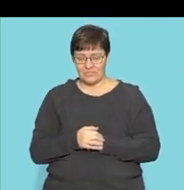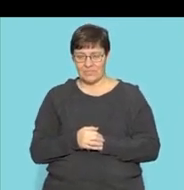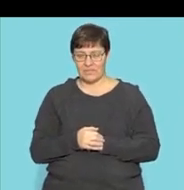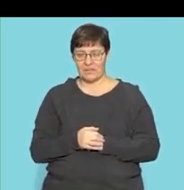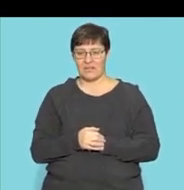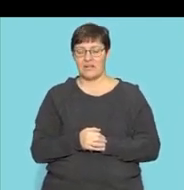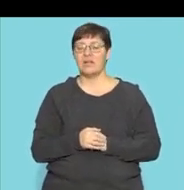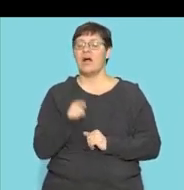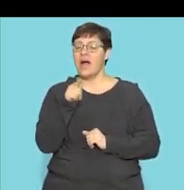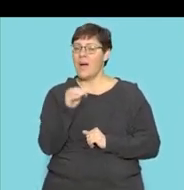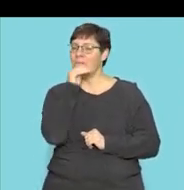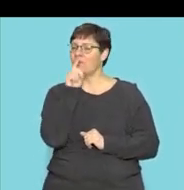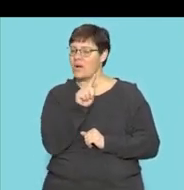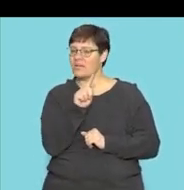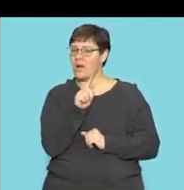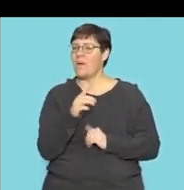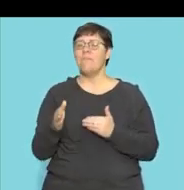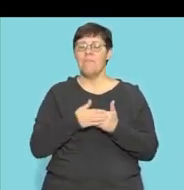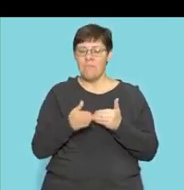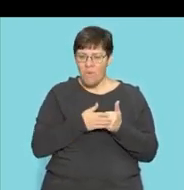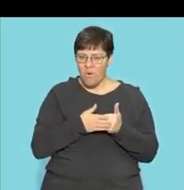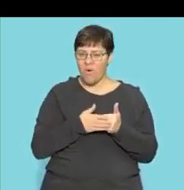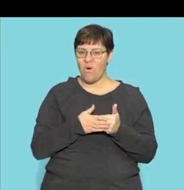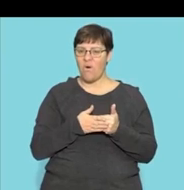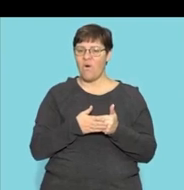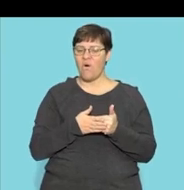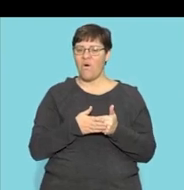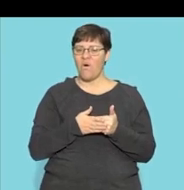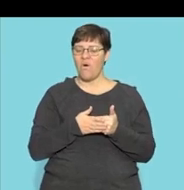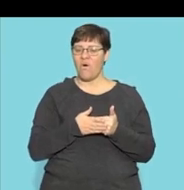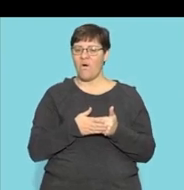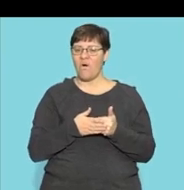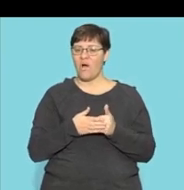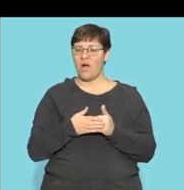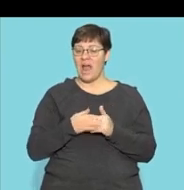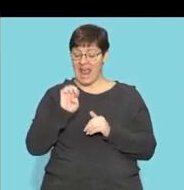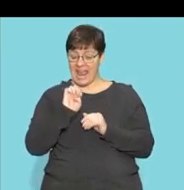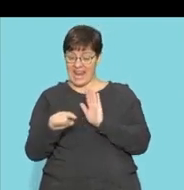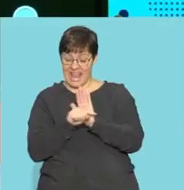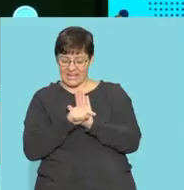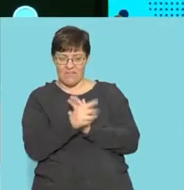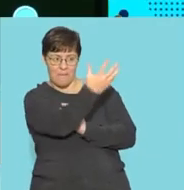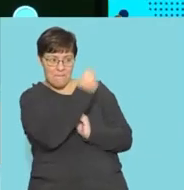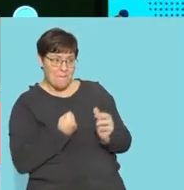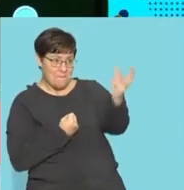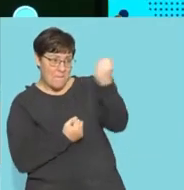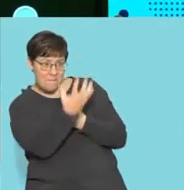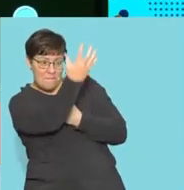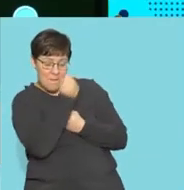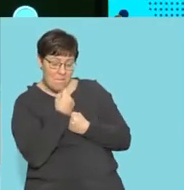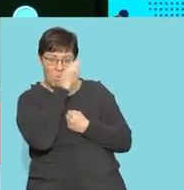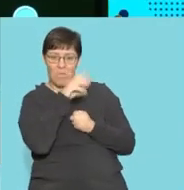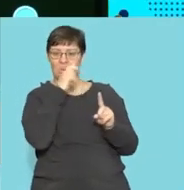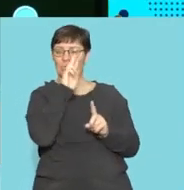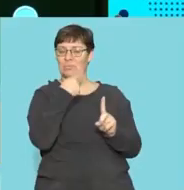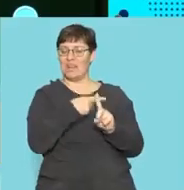going to gain that electron. And that means that more electrons can get deposited on the plate because more and more